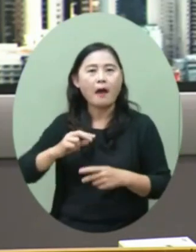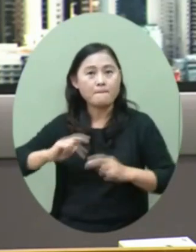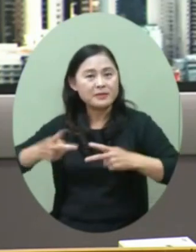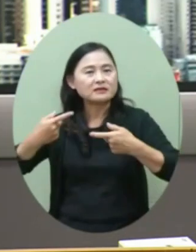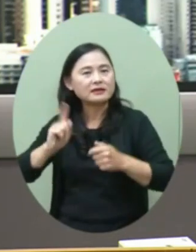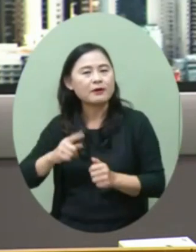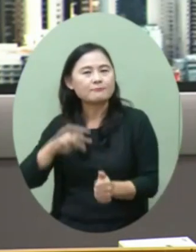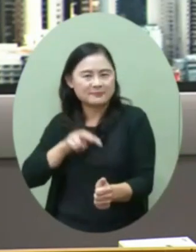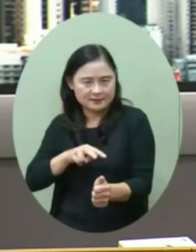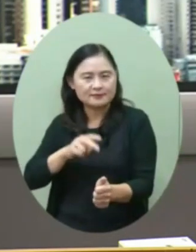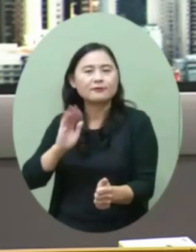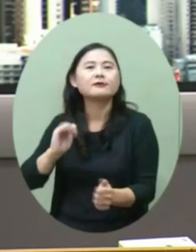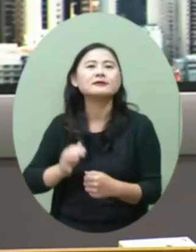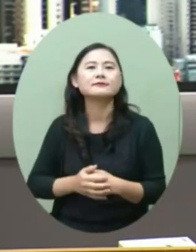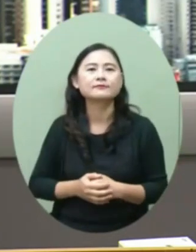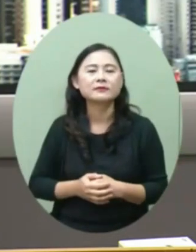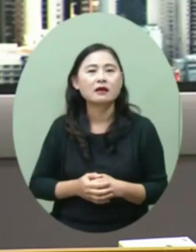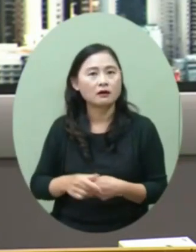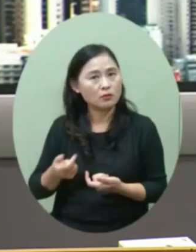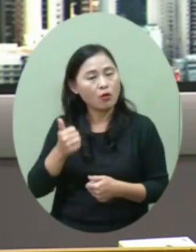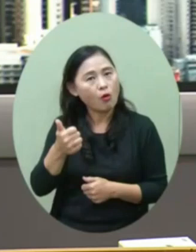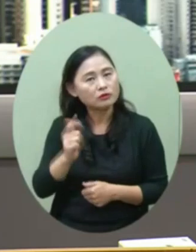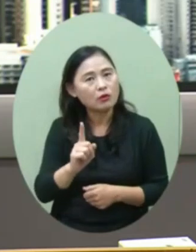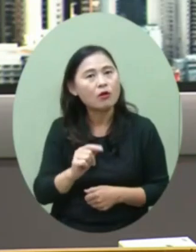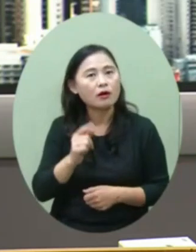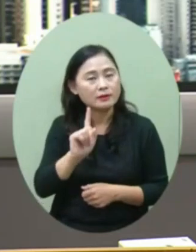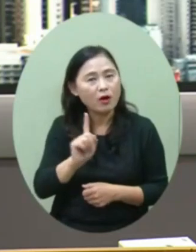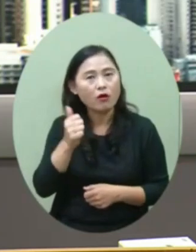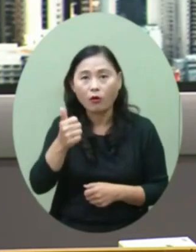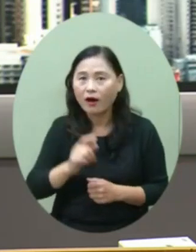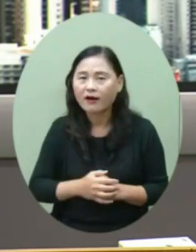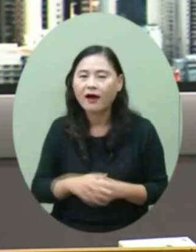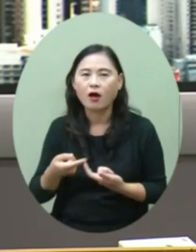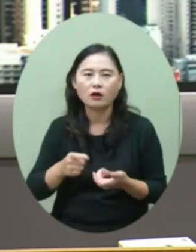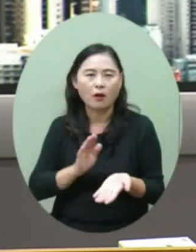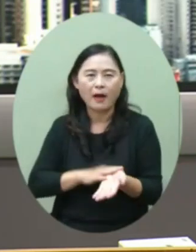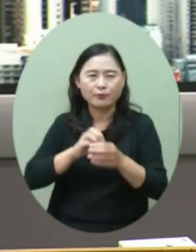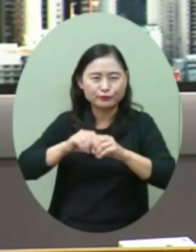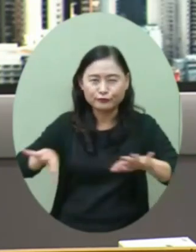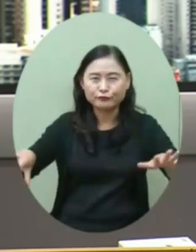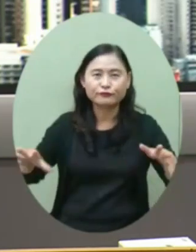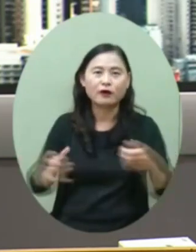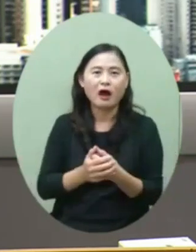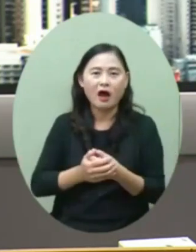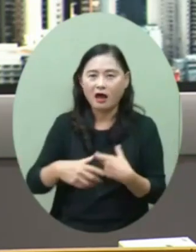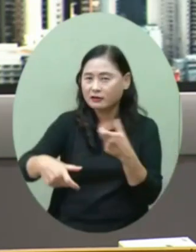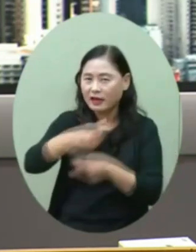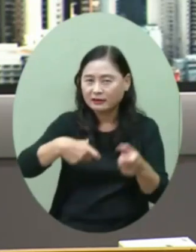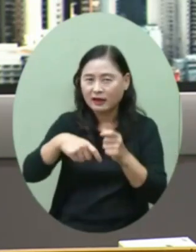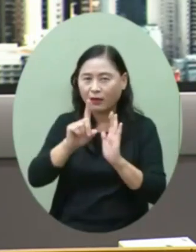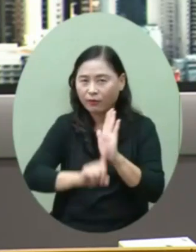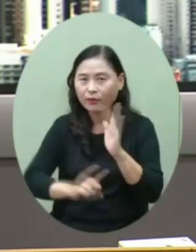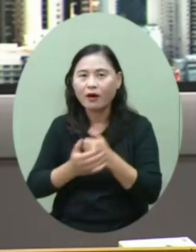law. But if we could go back to stability and peace from